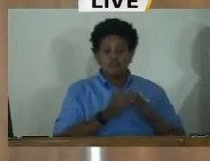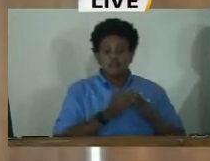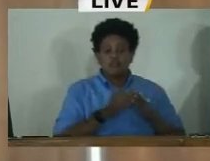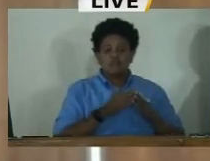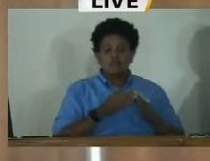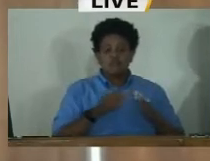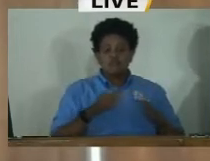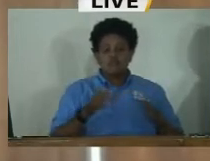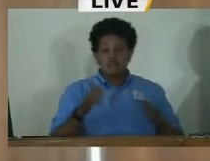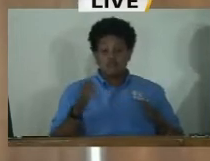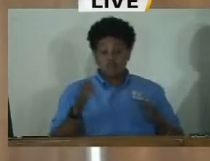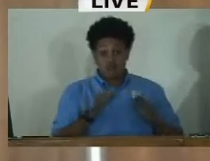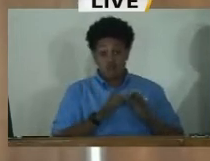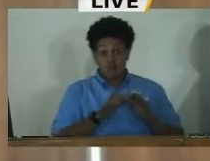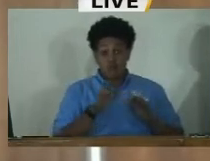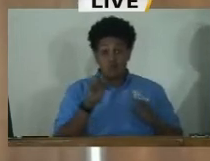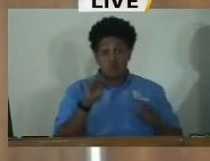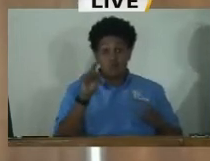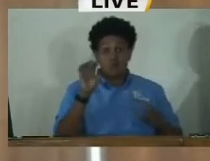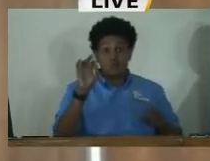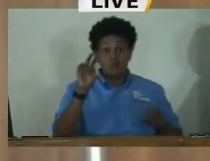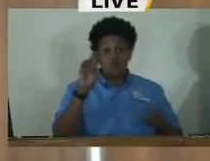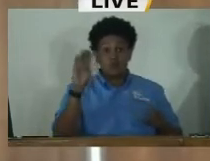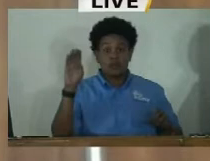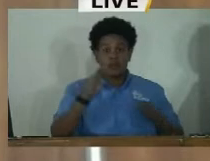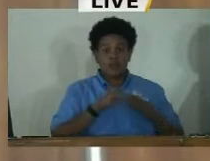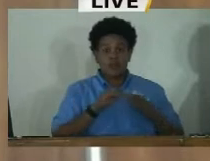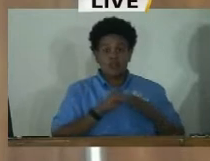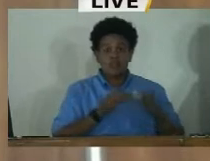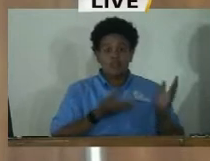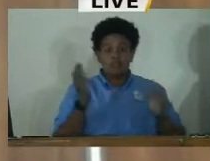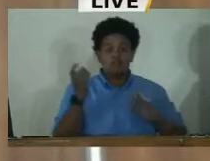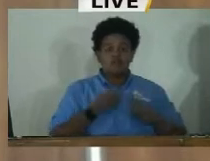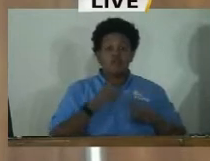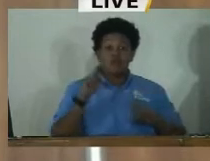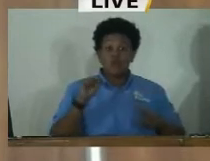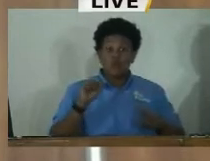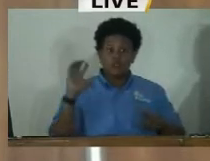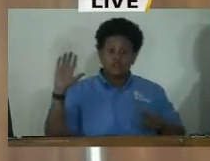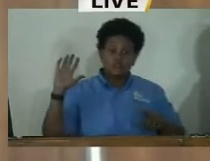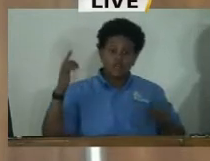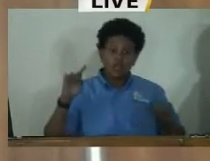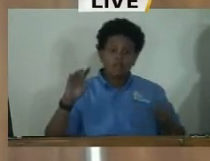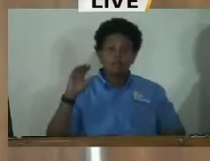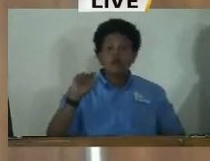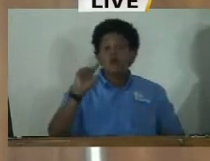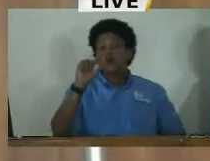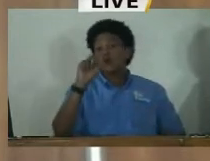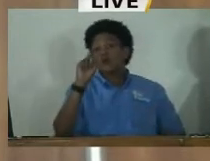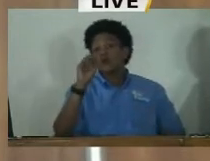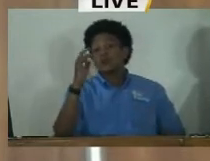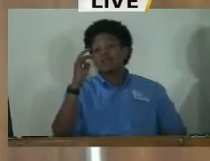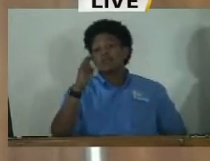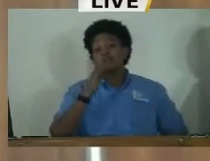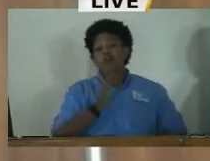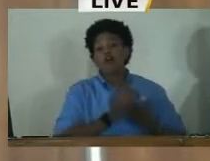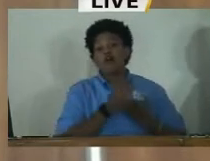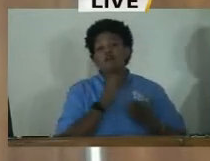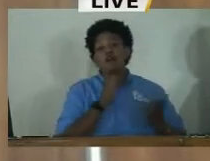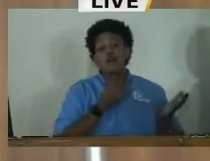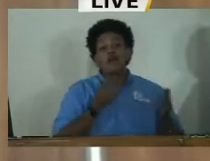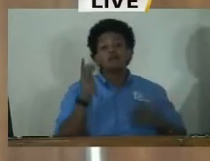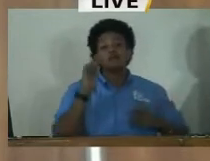US $192 billion in exports from the United States. By 2017, copyright exports